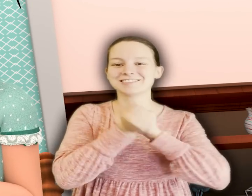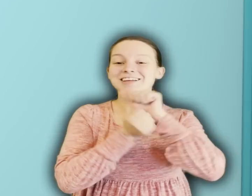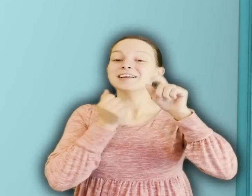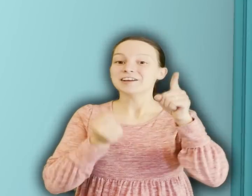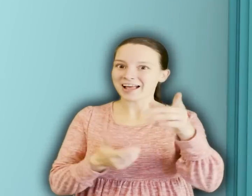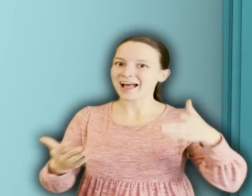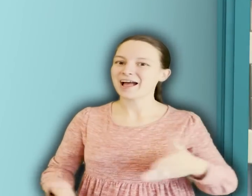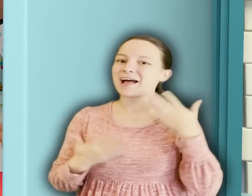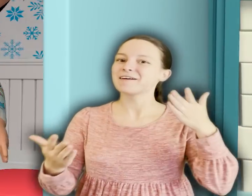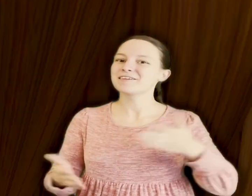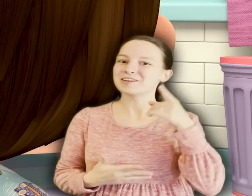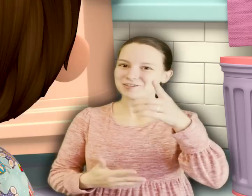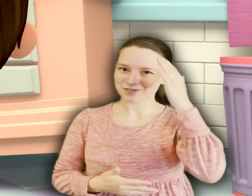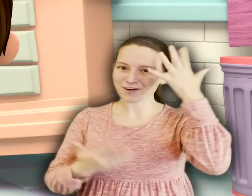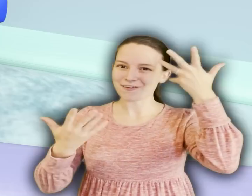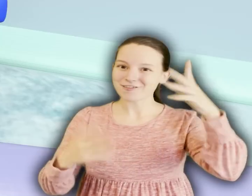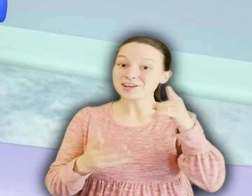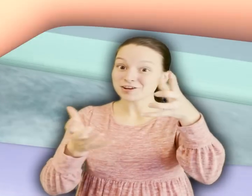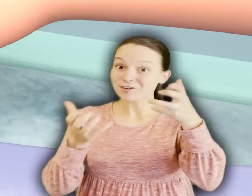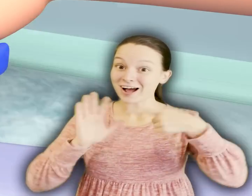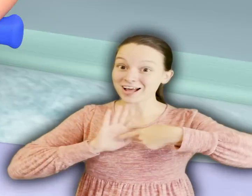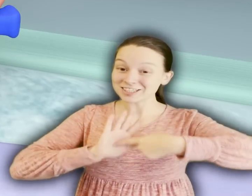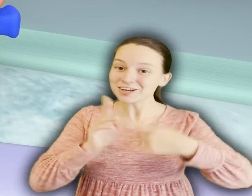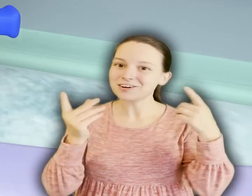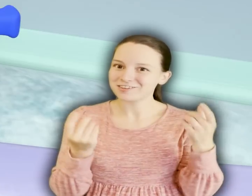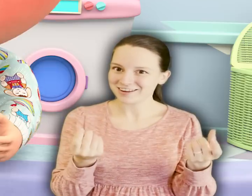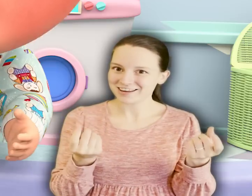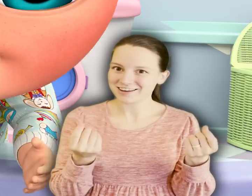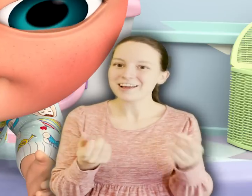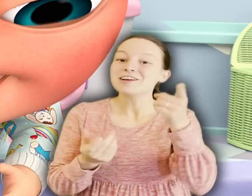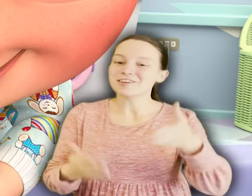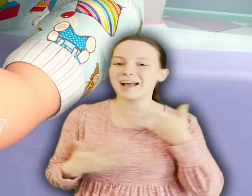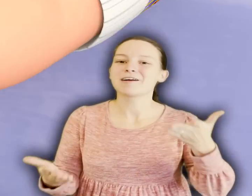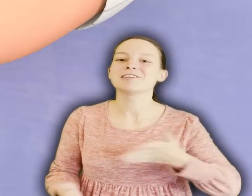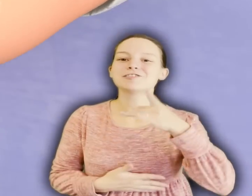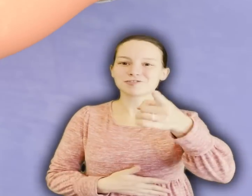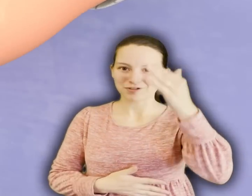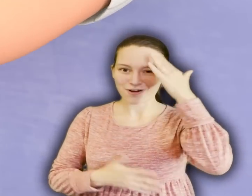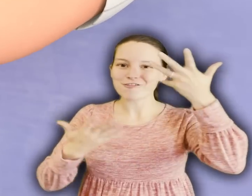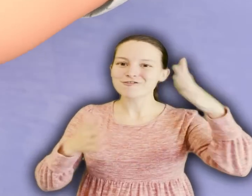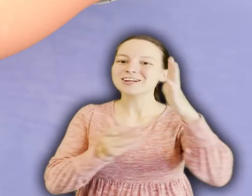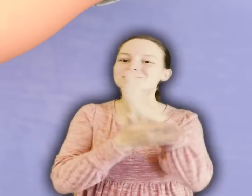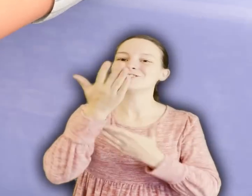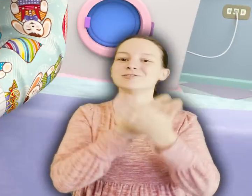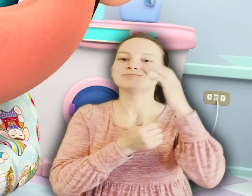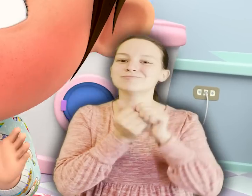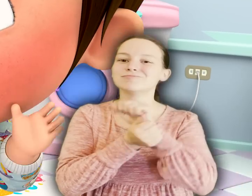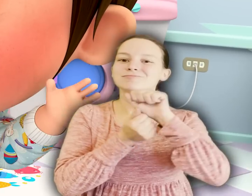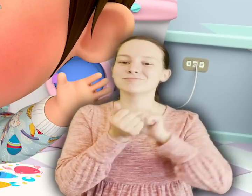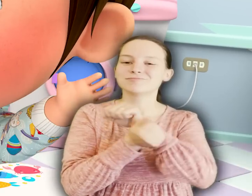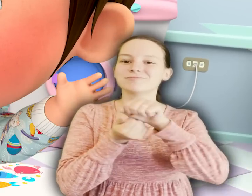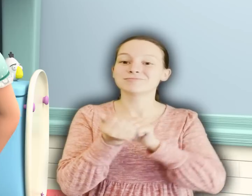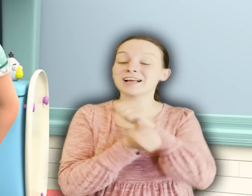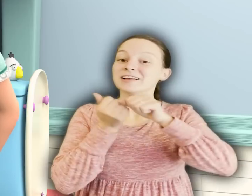hands if you're happy and you know it and you really want to show it if you're happy and you know know it wash your